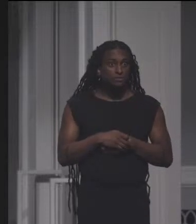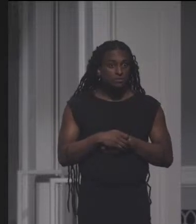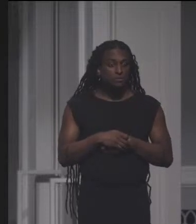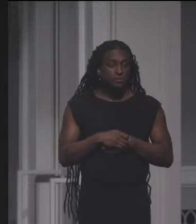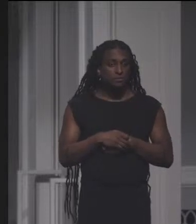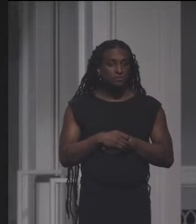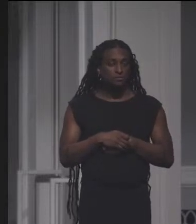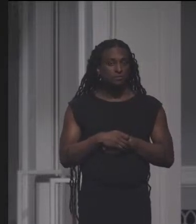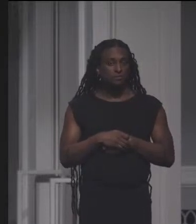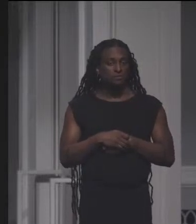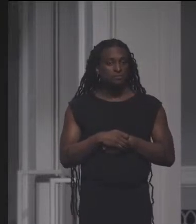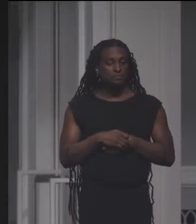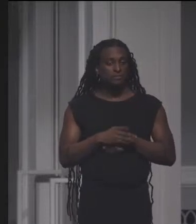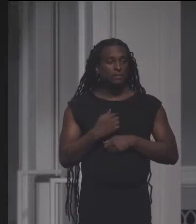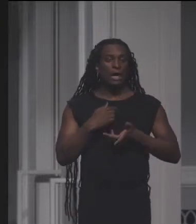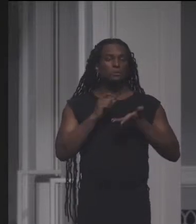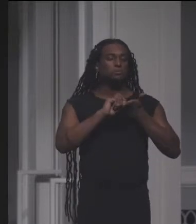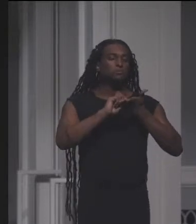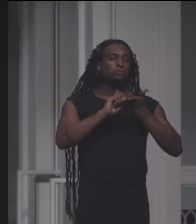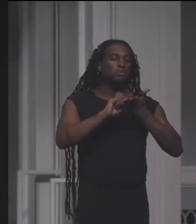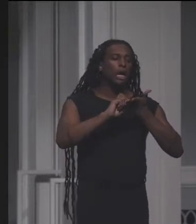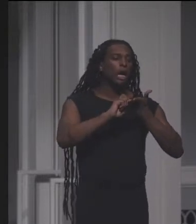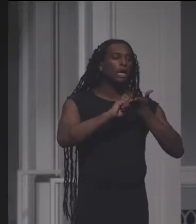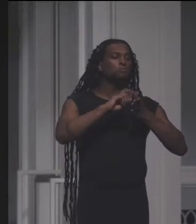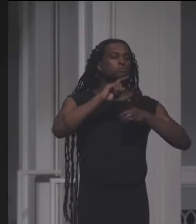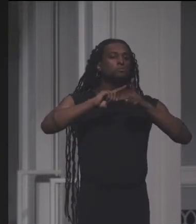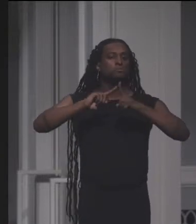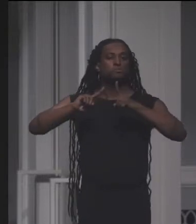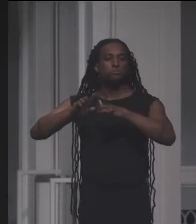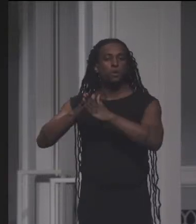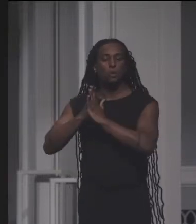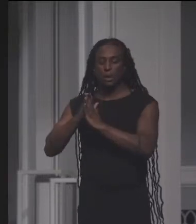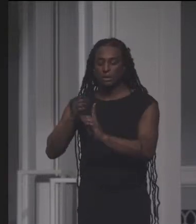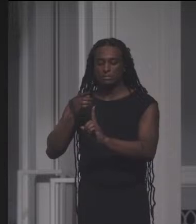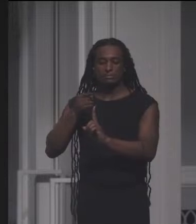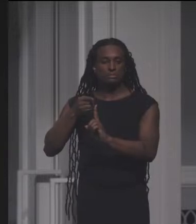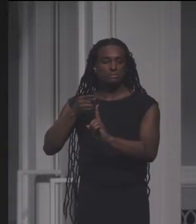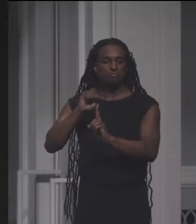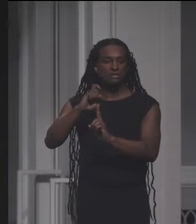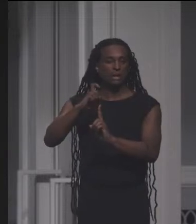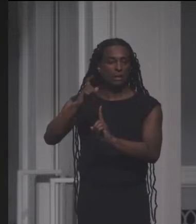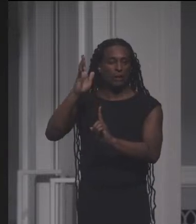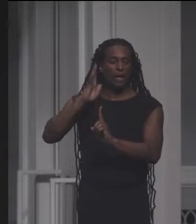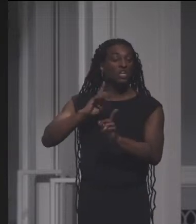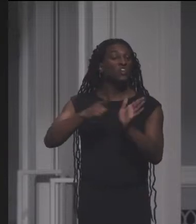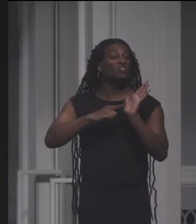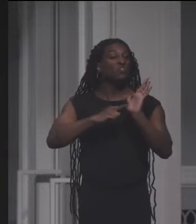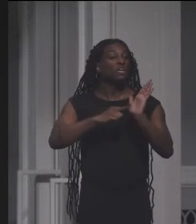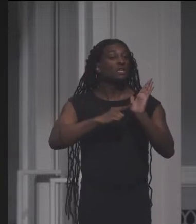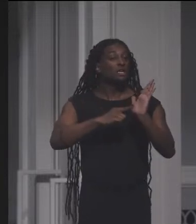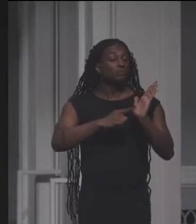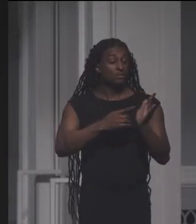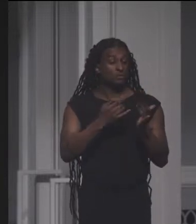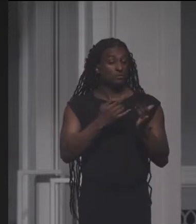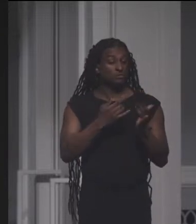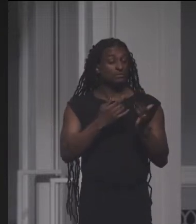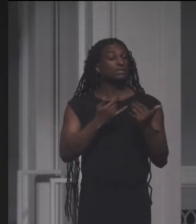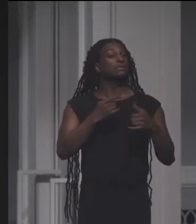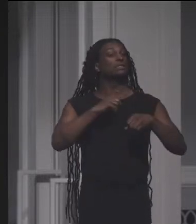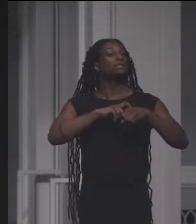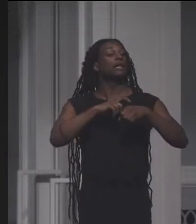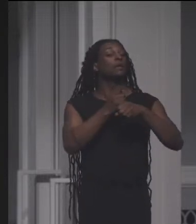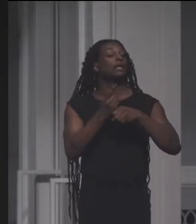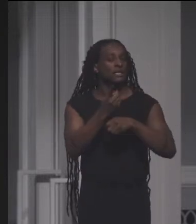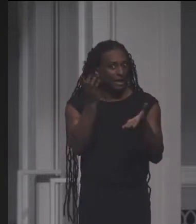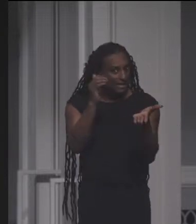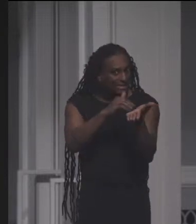Because I've written a lot of other books that aren't set in the past. So, for example, this time next year, again for